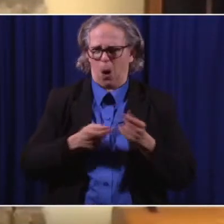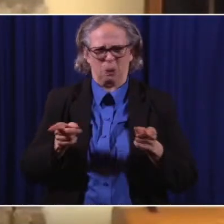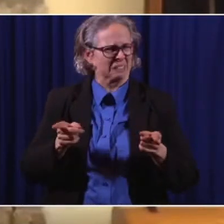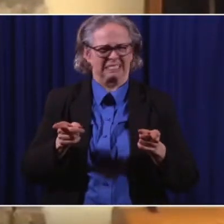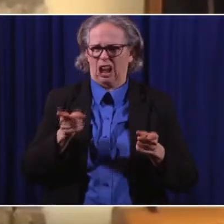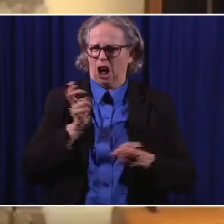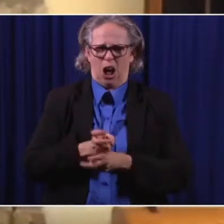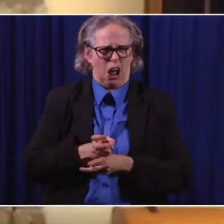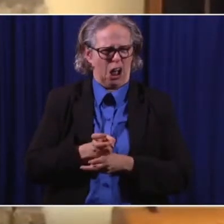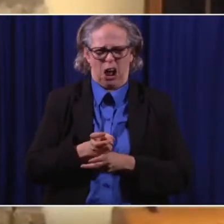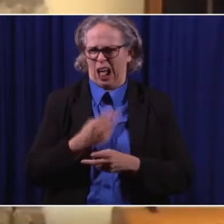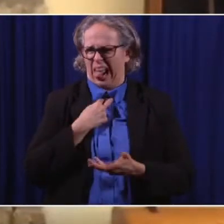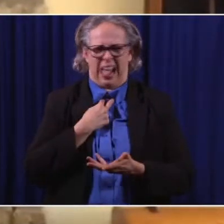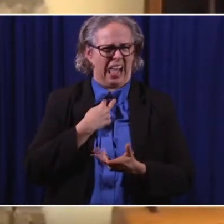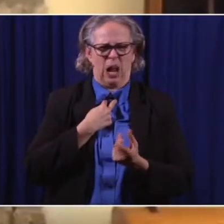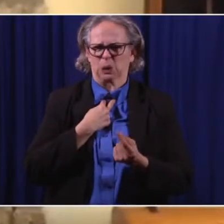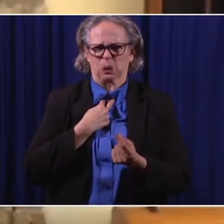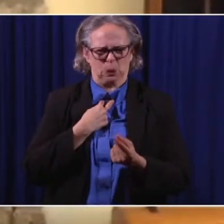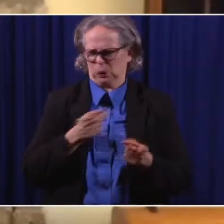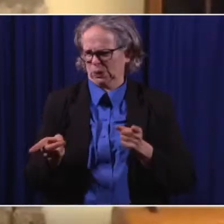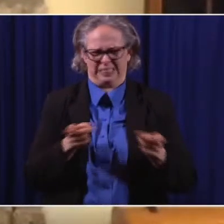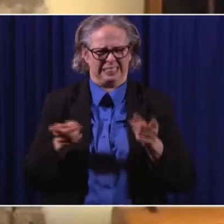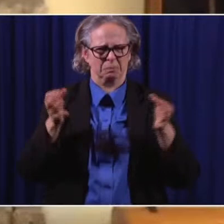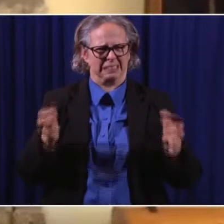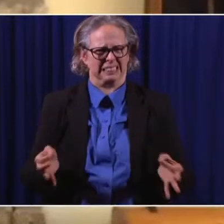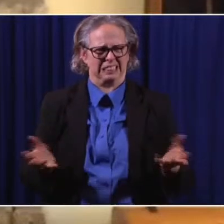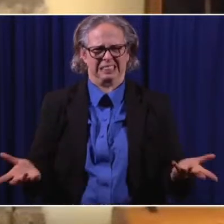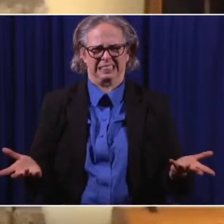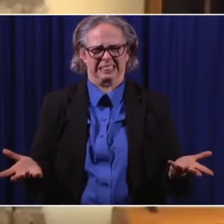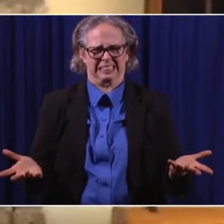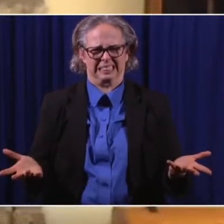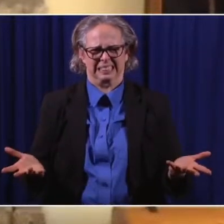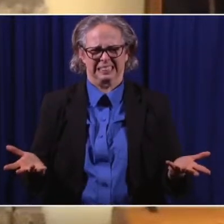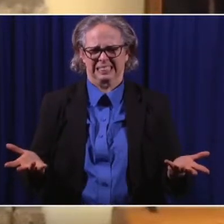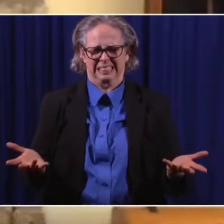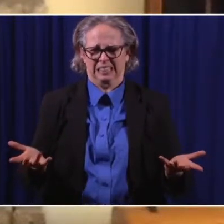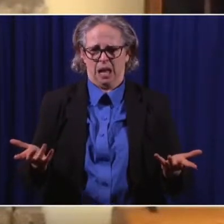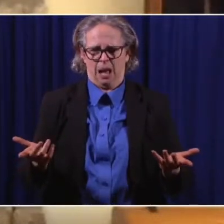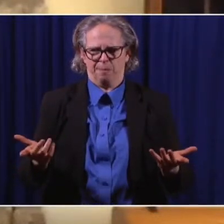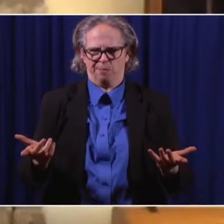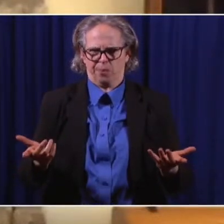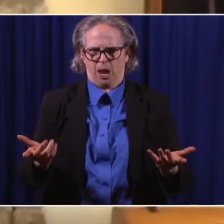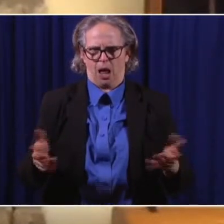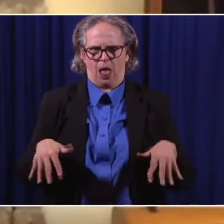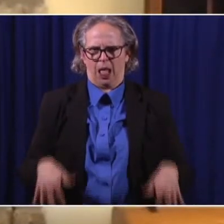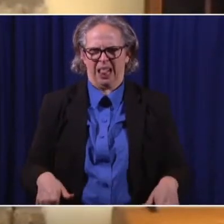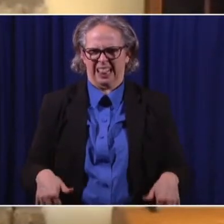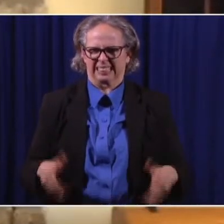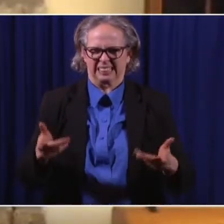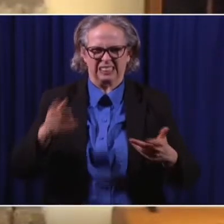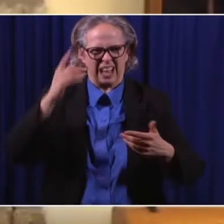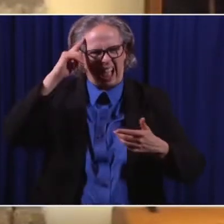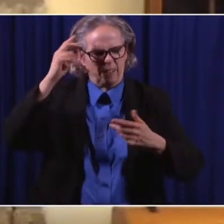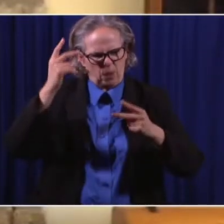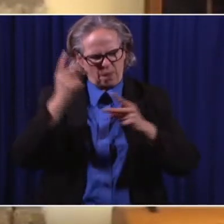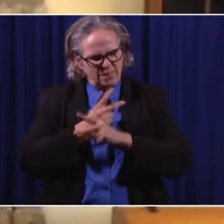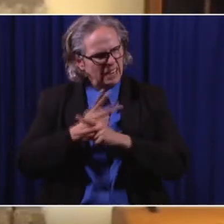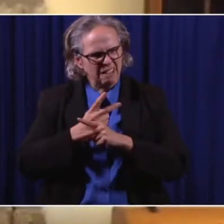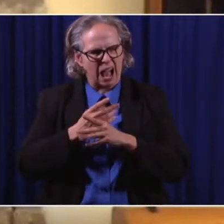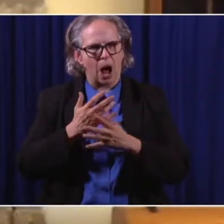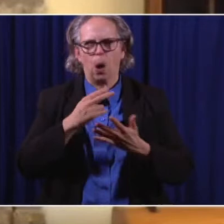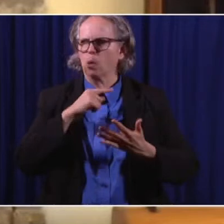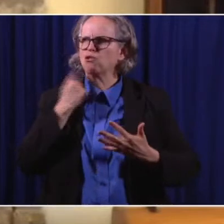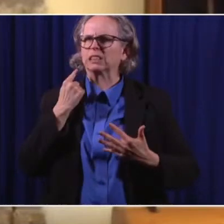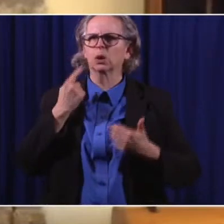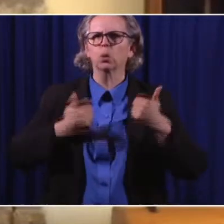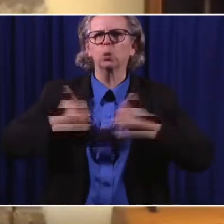bad. One's just worse than the other one. And so you've got to figure out what's the risk to the kids, risk to the teachers. You